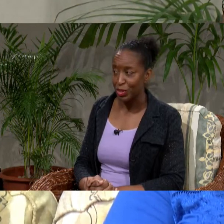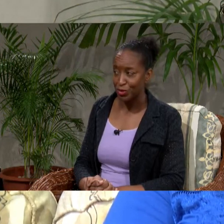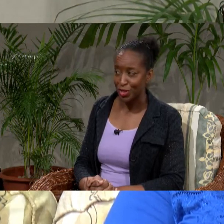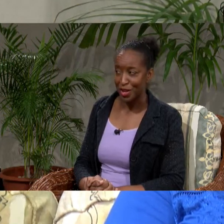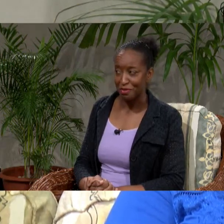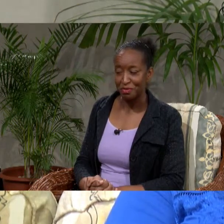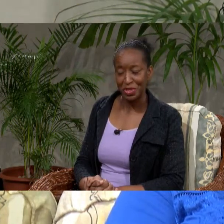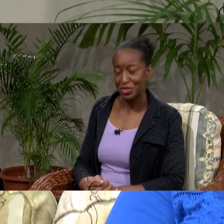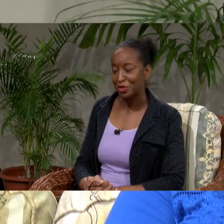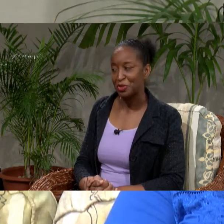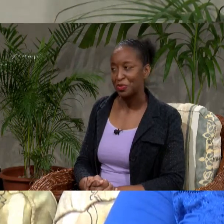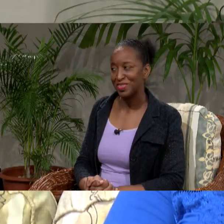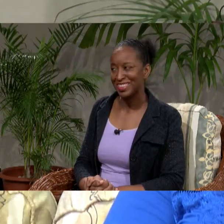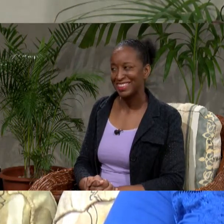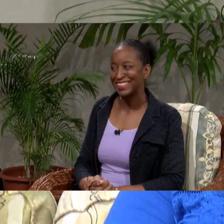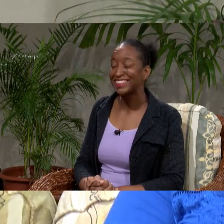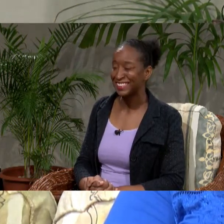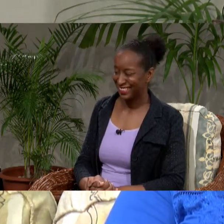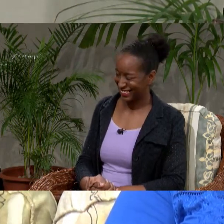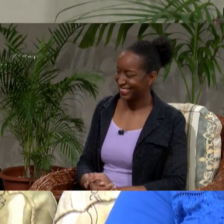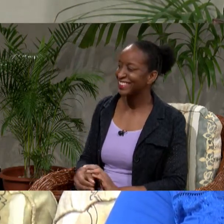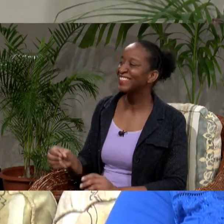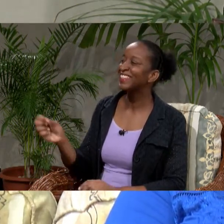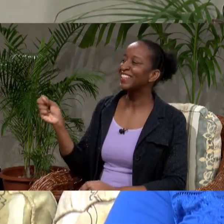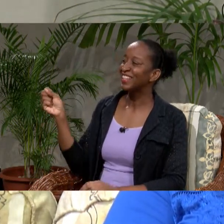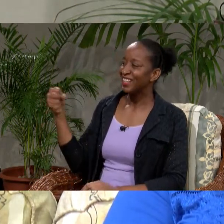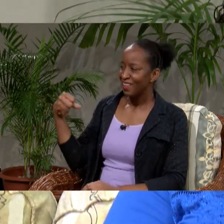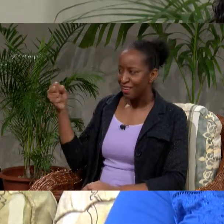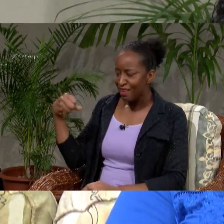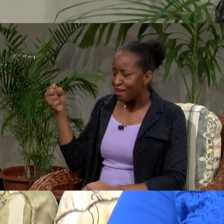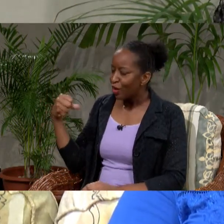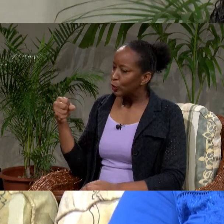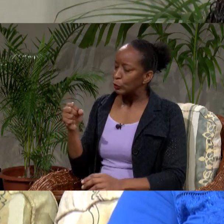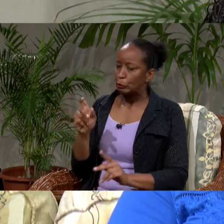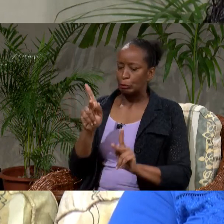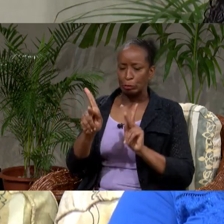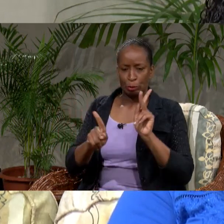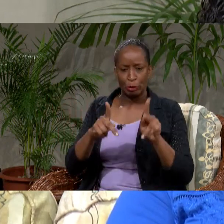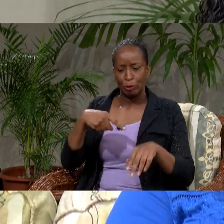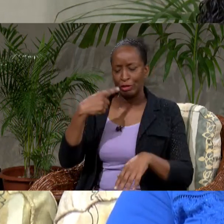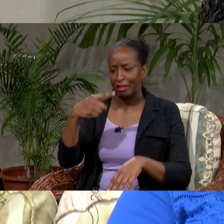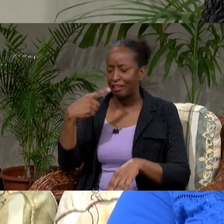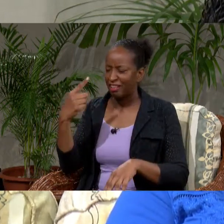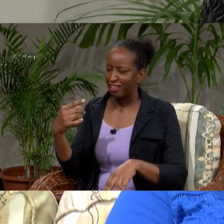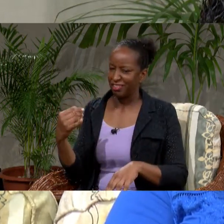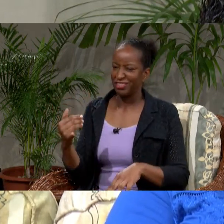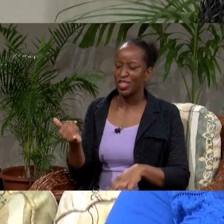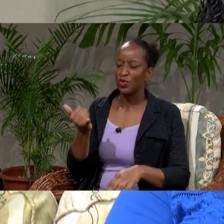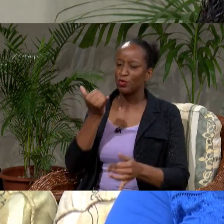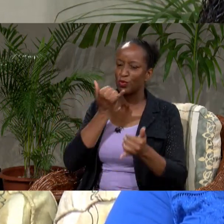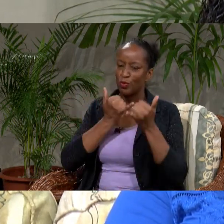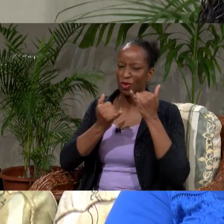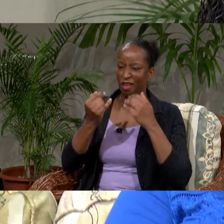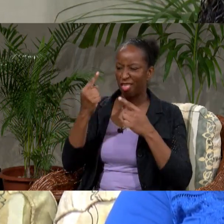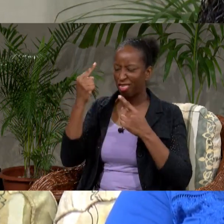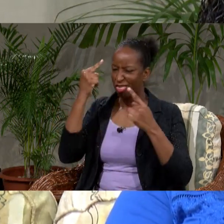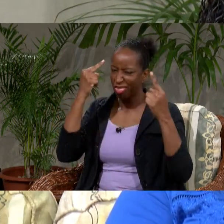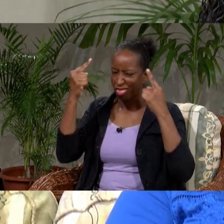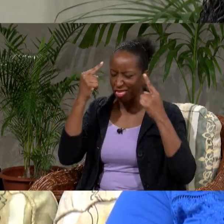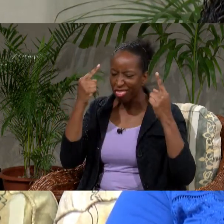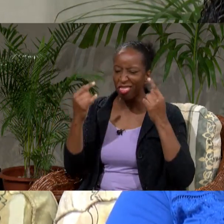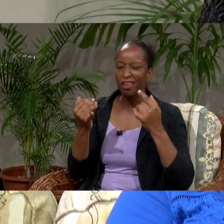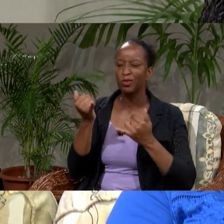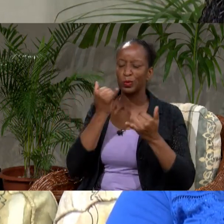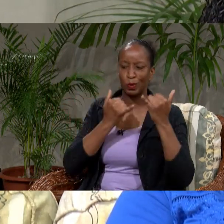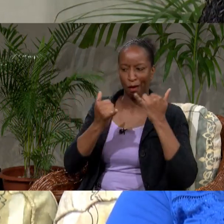They think that my children are deaf, but it's not true. Well, you know, we see all those misconceptions and we hear all of those myths that